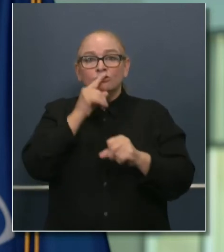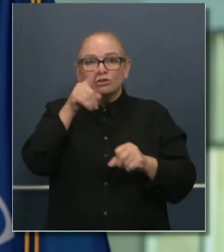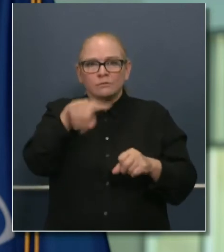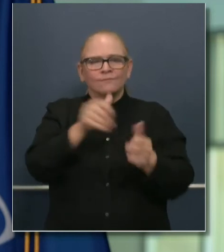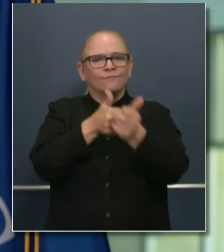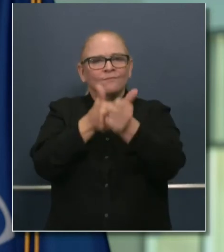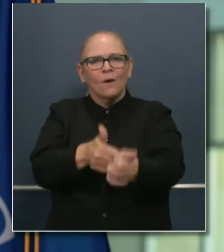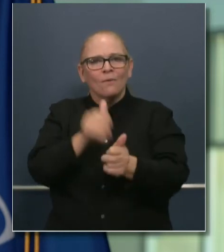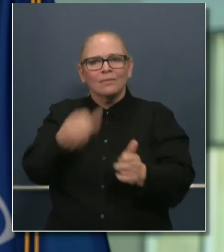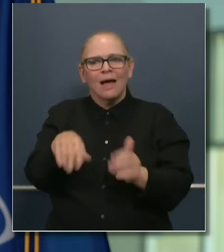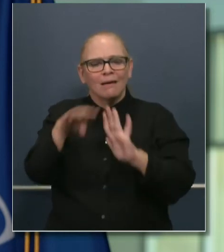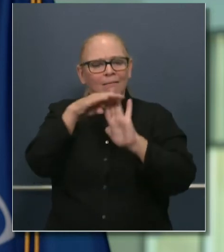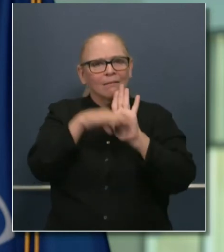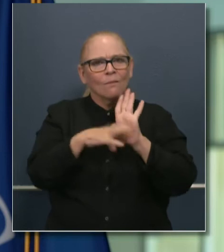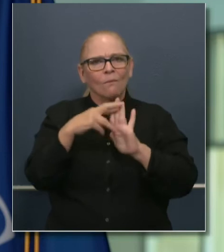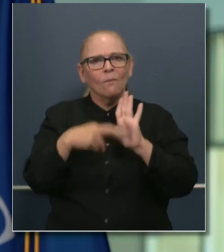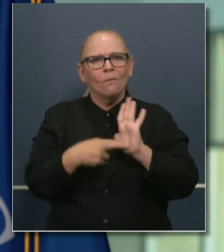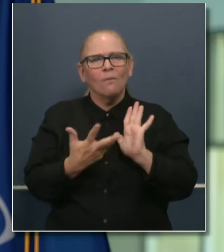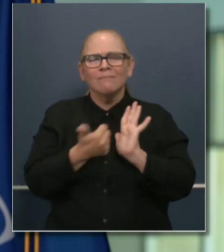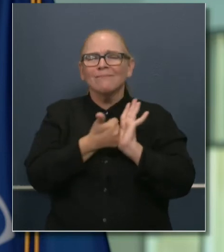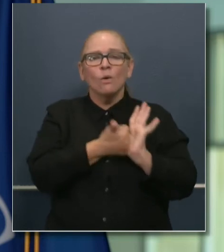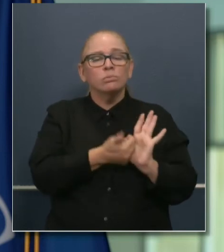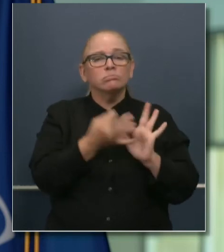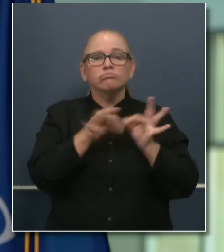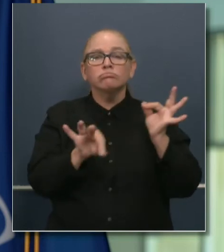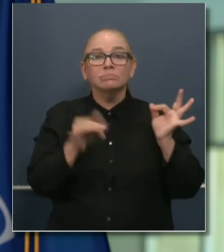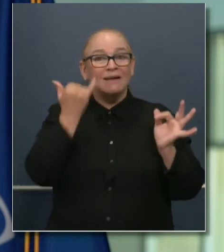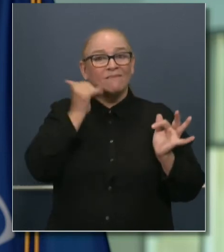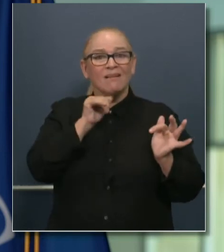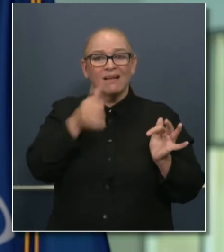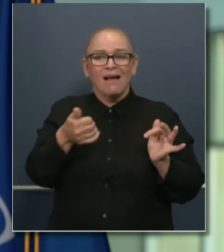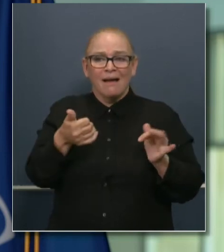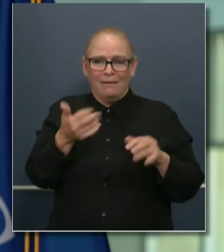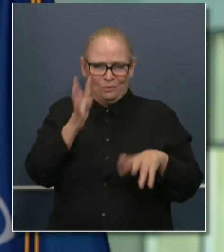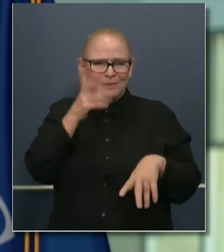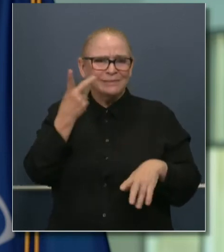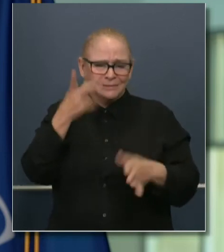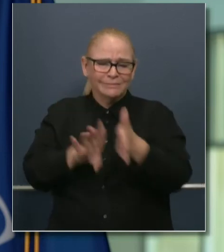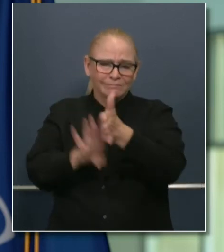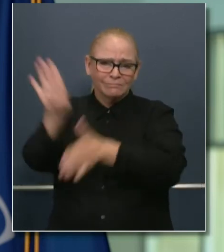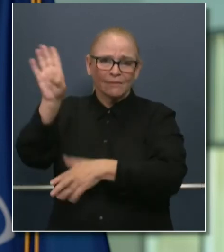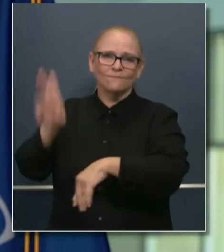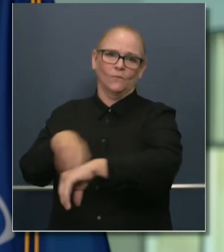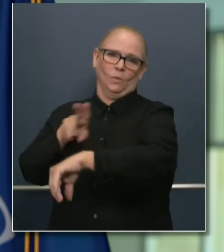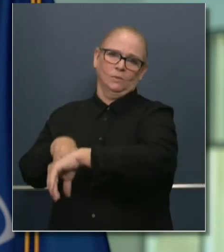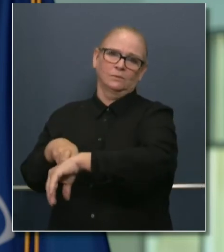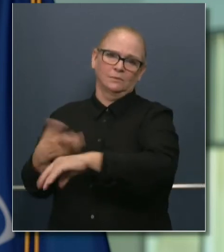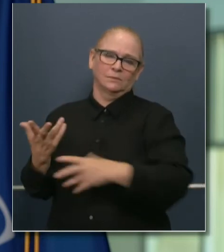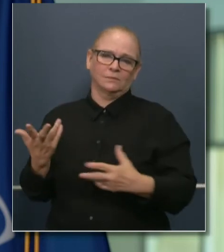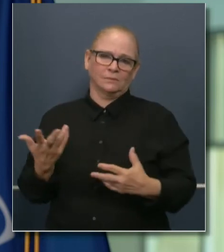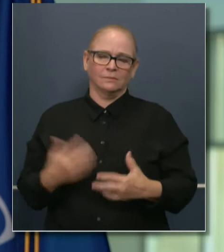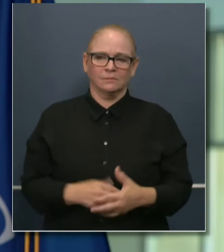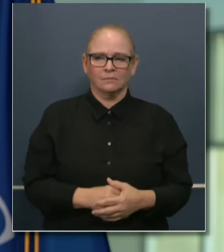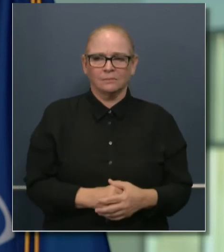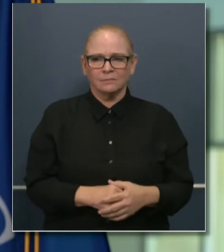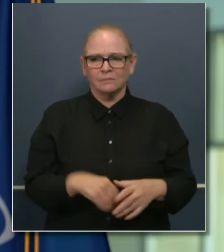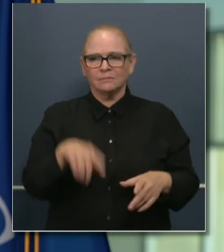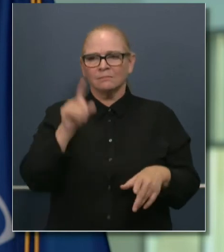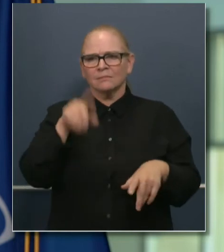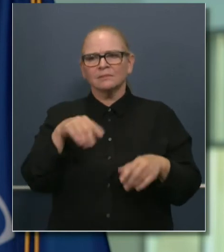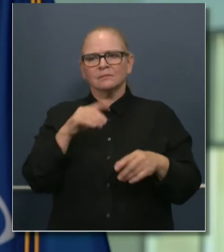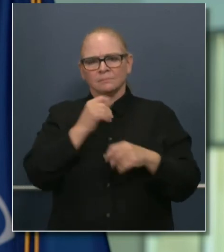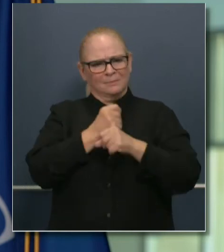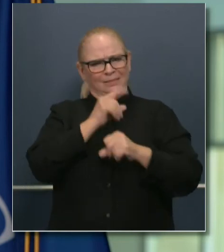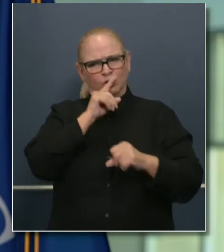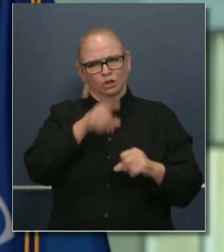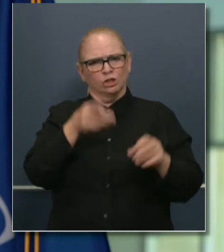where we were just a few weeks ago, a month ago, with significant increases if we do not maintain our vigilance, if we